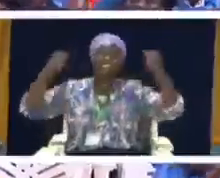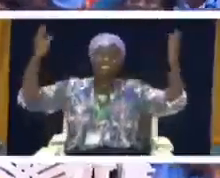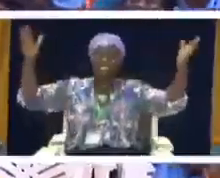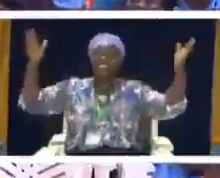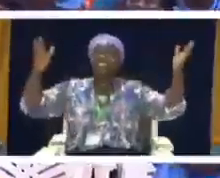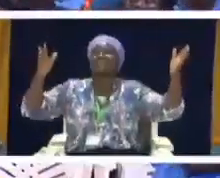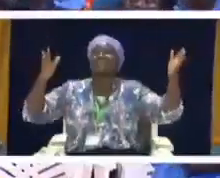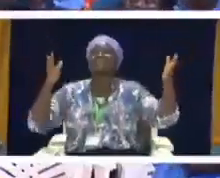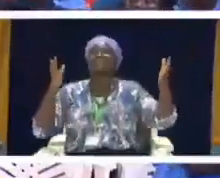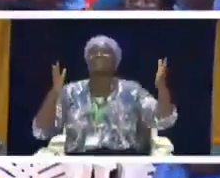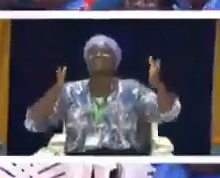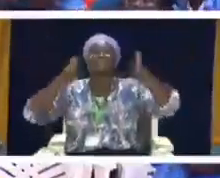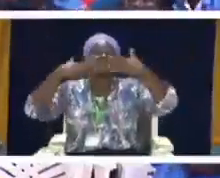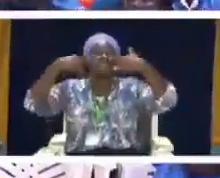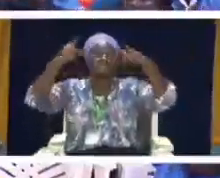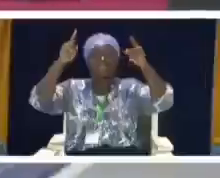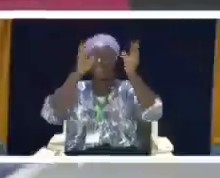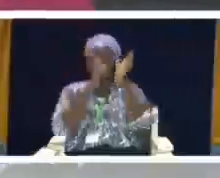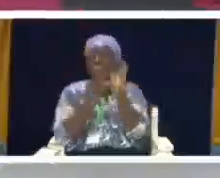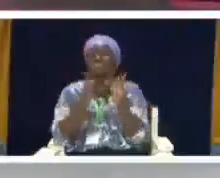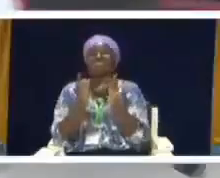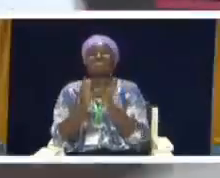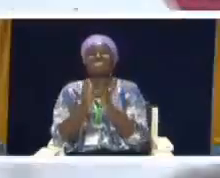hallelujah! Arugbo ojo ma se o.